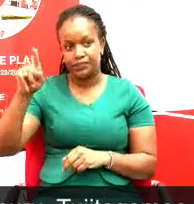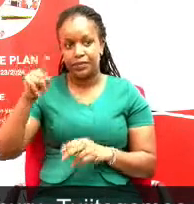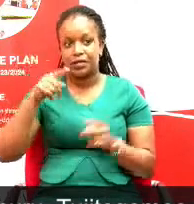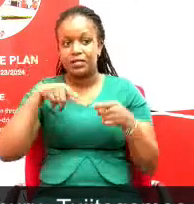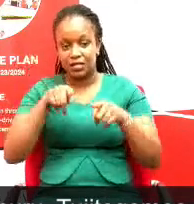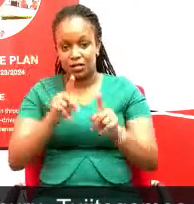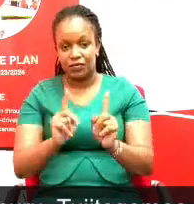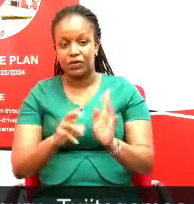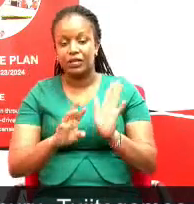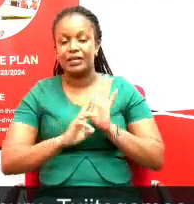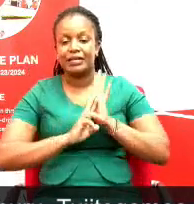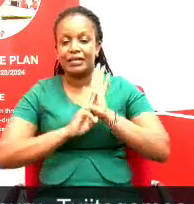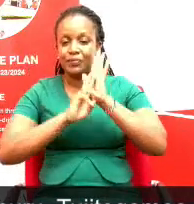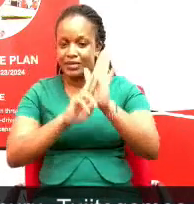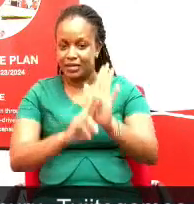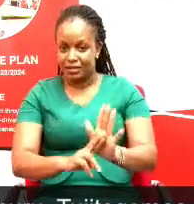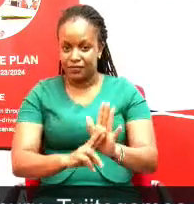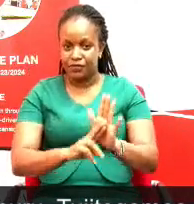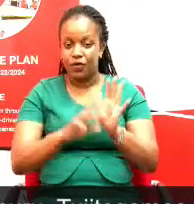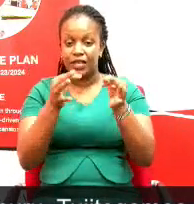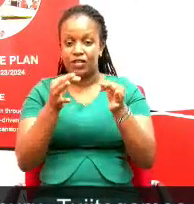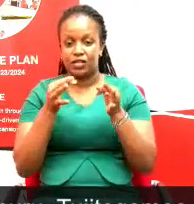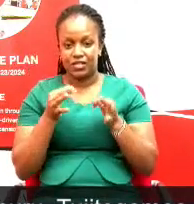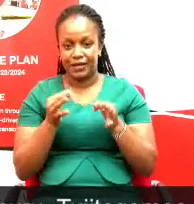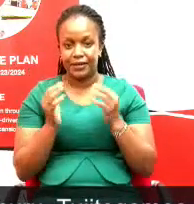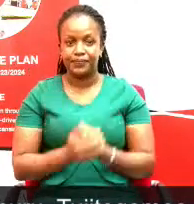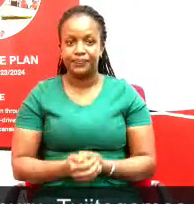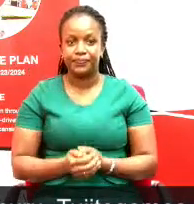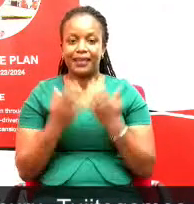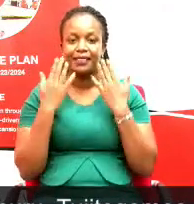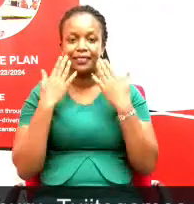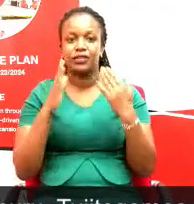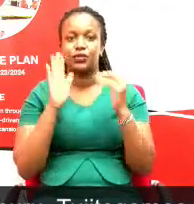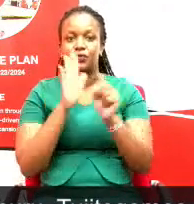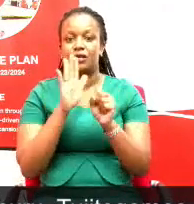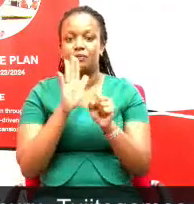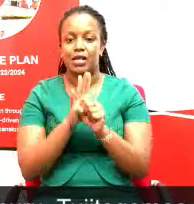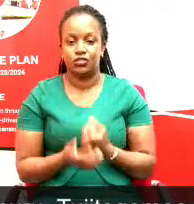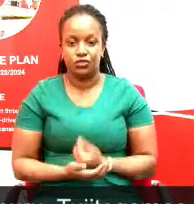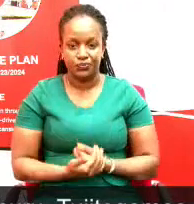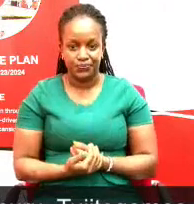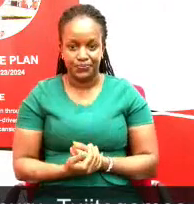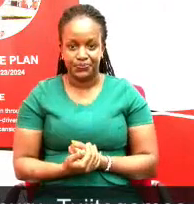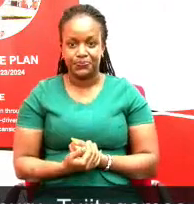a representative of the treasury. Thank you very much.